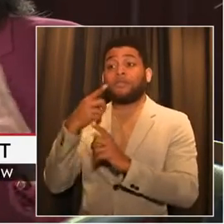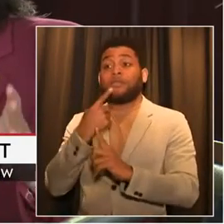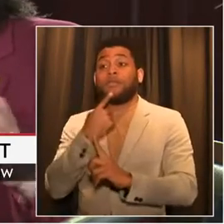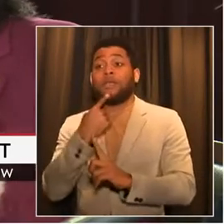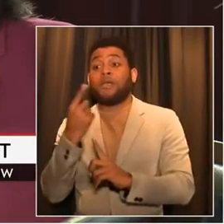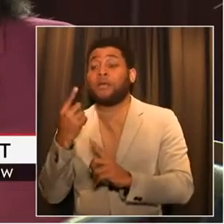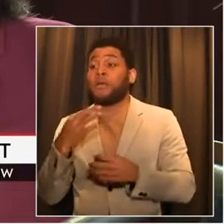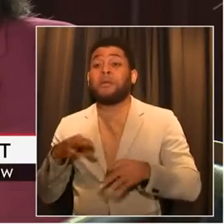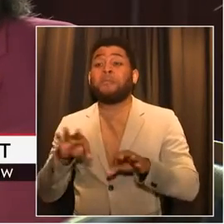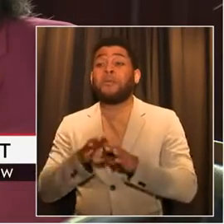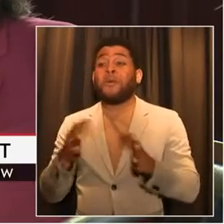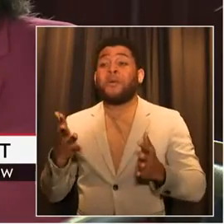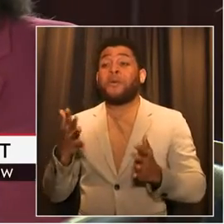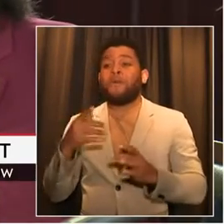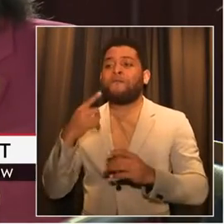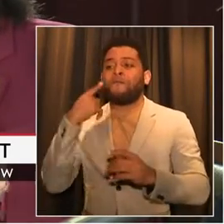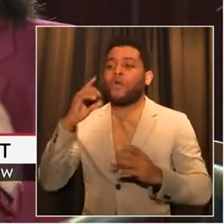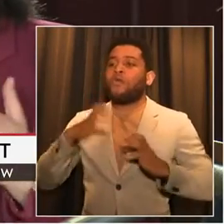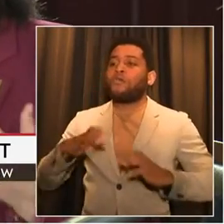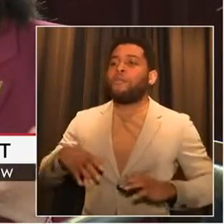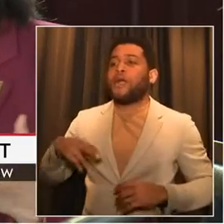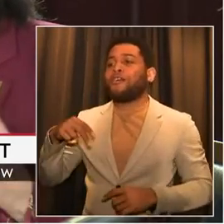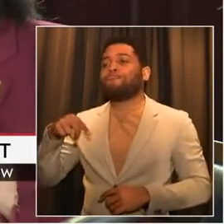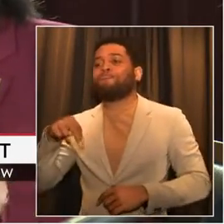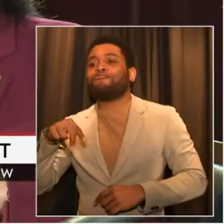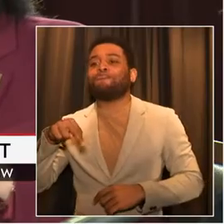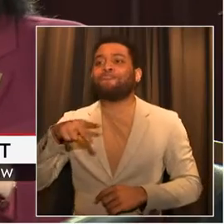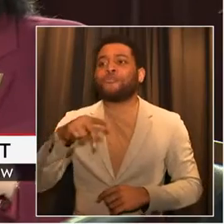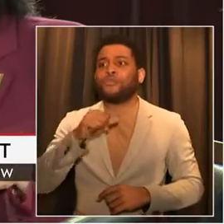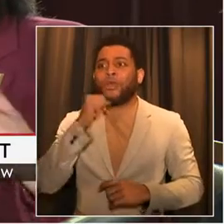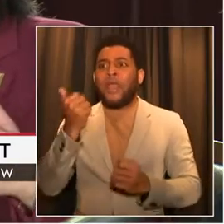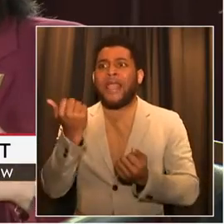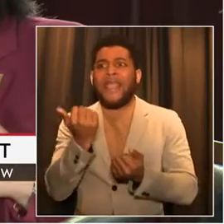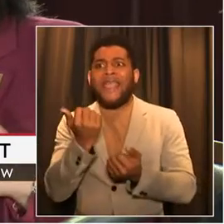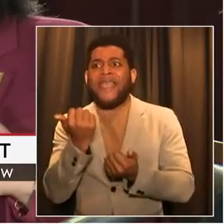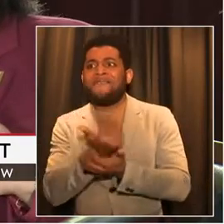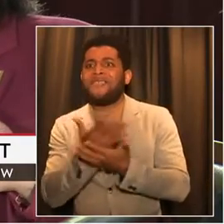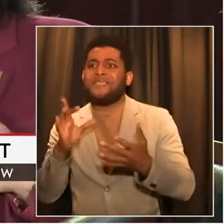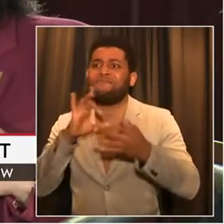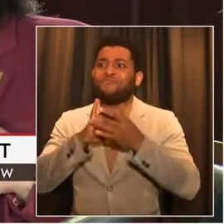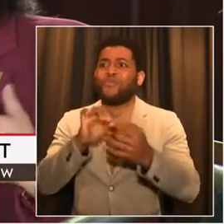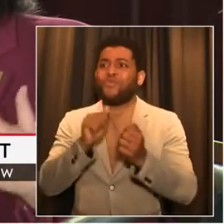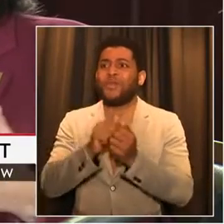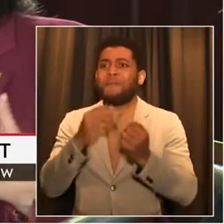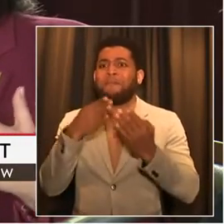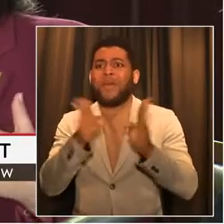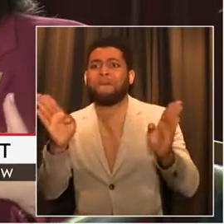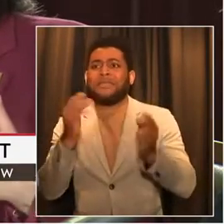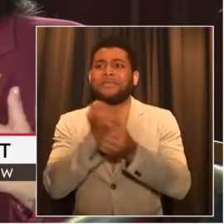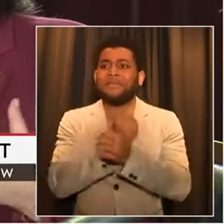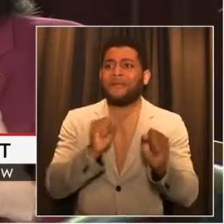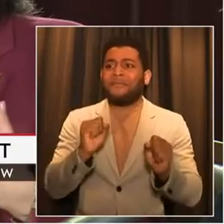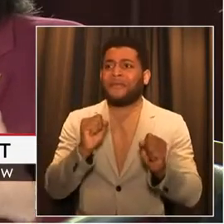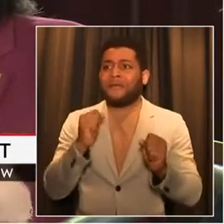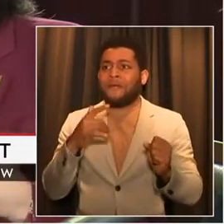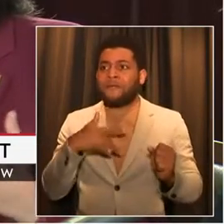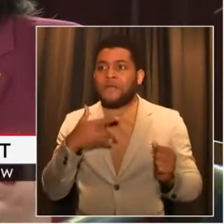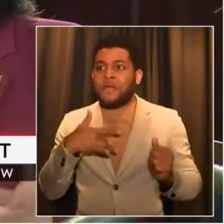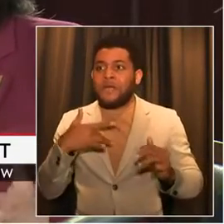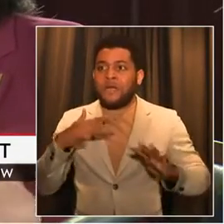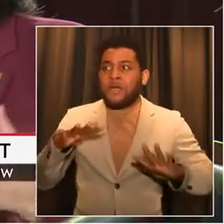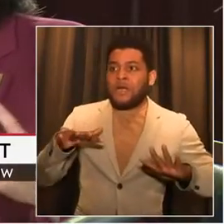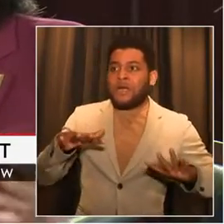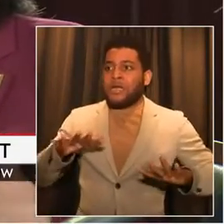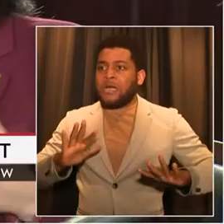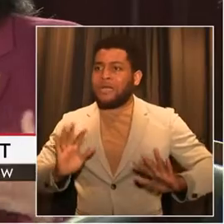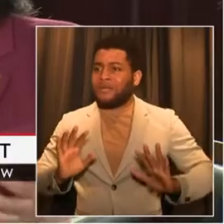because not everything is public safety. Sometimes it's perception, sometimes it's a feeling that there's care given